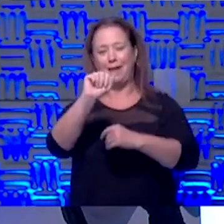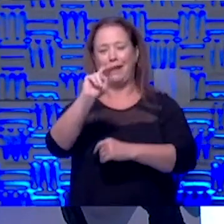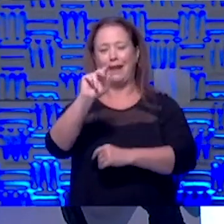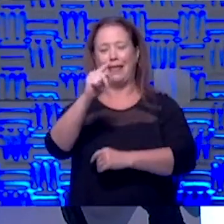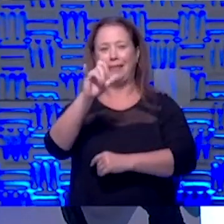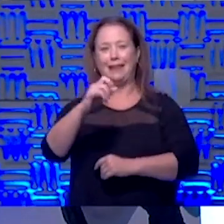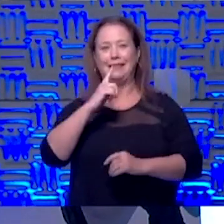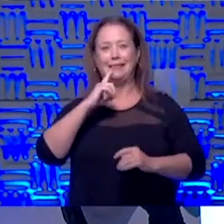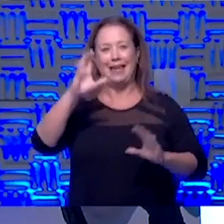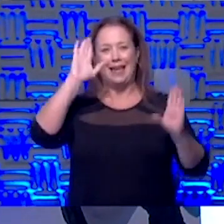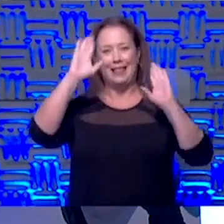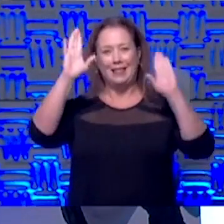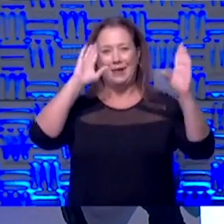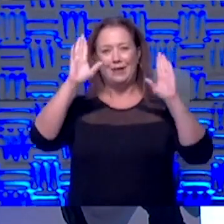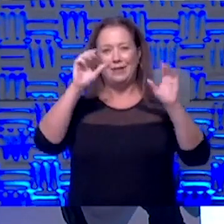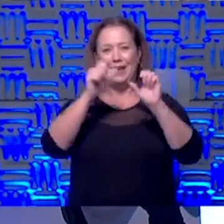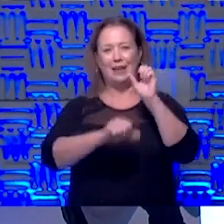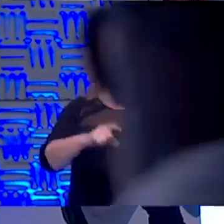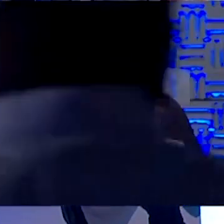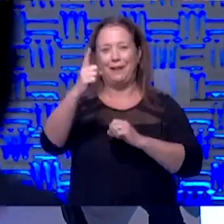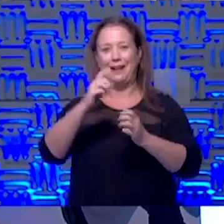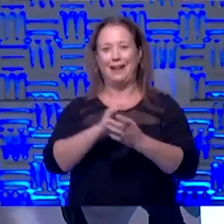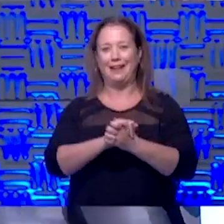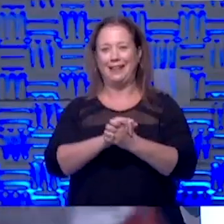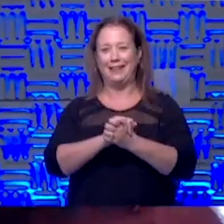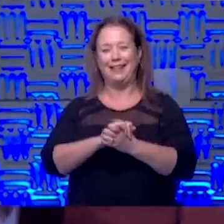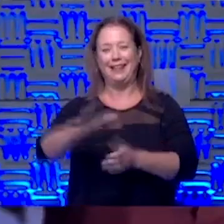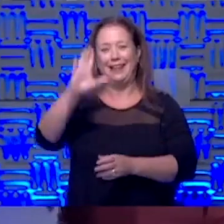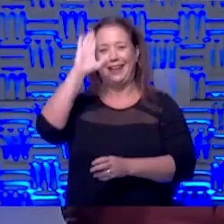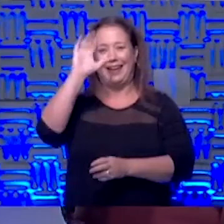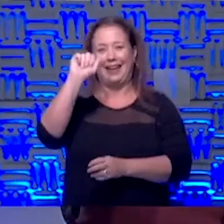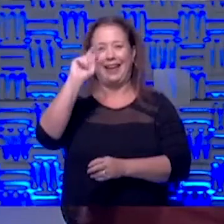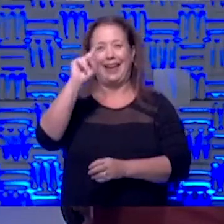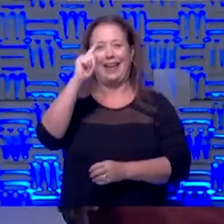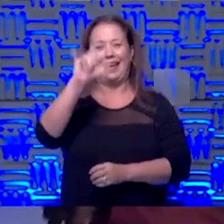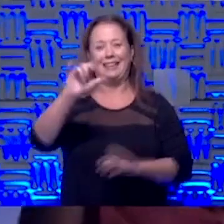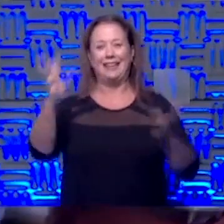Get out here. Come on, brother. All right, there he is. Anthony's here.